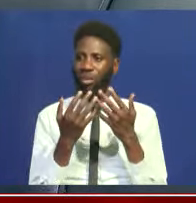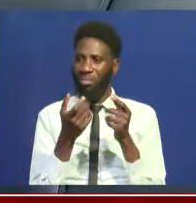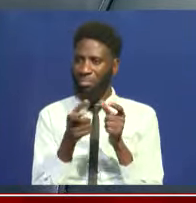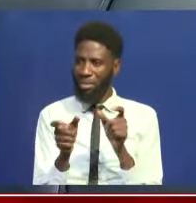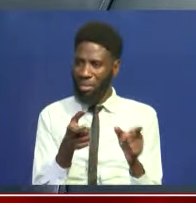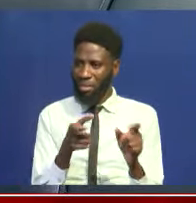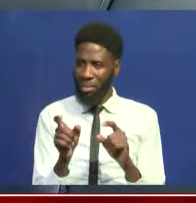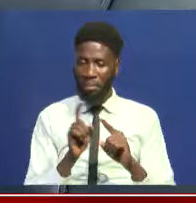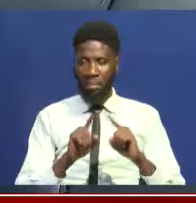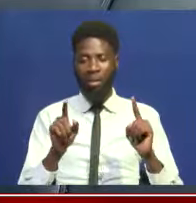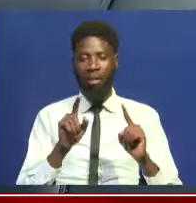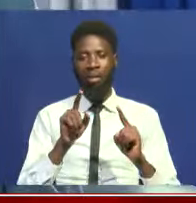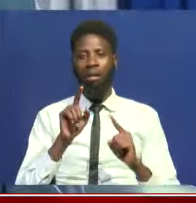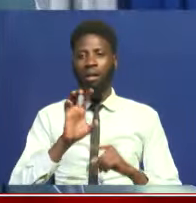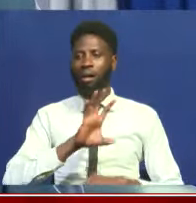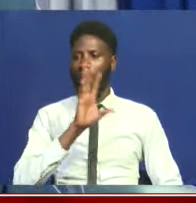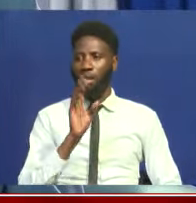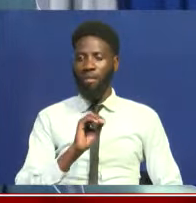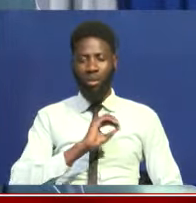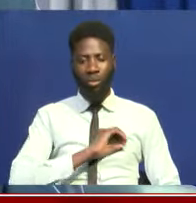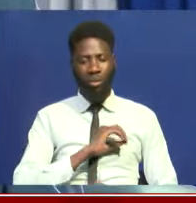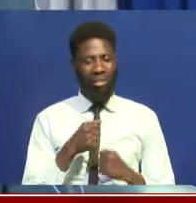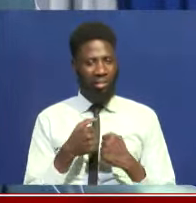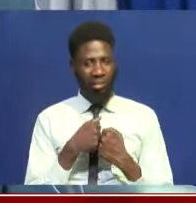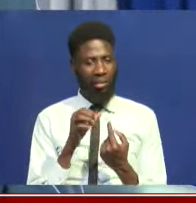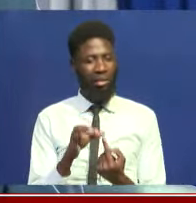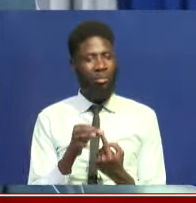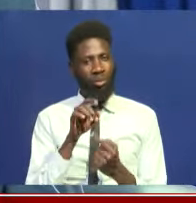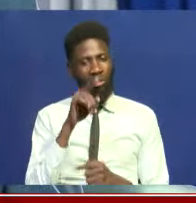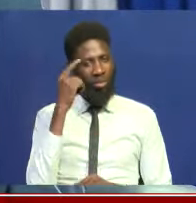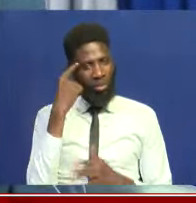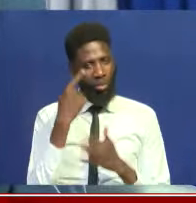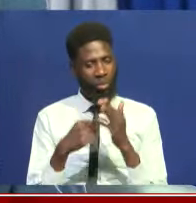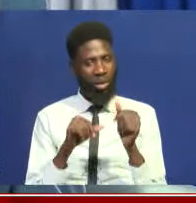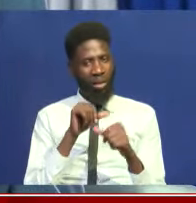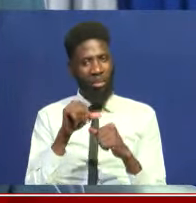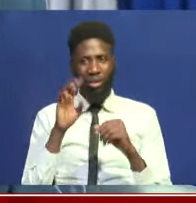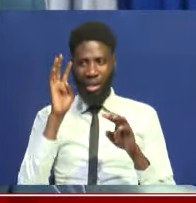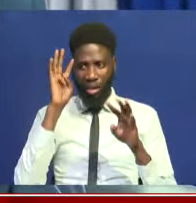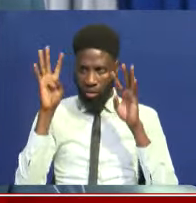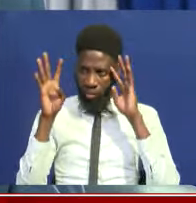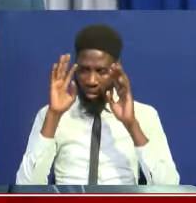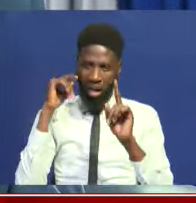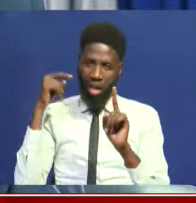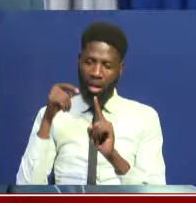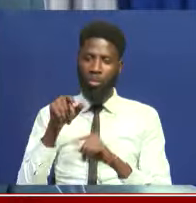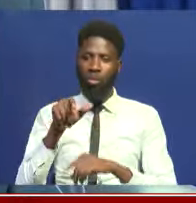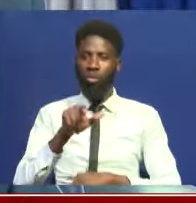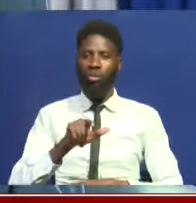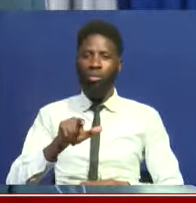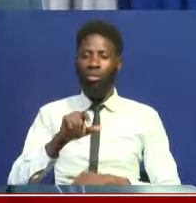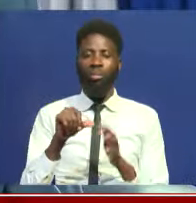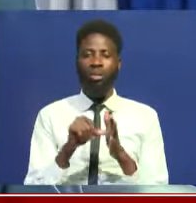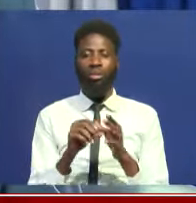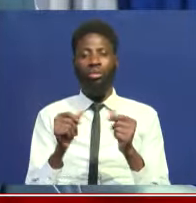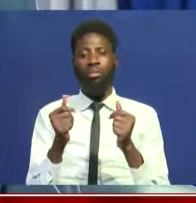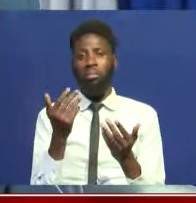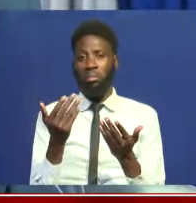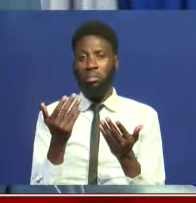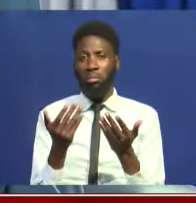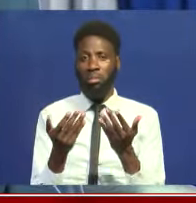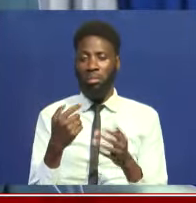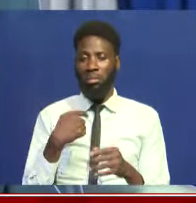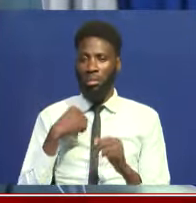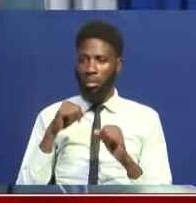but Africa has its own unique challenges. So what are your thoughts on innovating for local problems? Because I might innovate something,